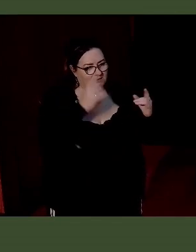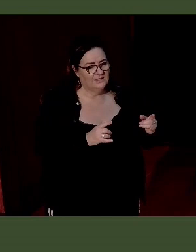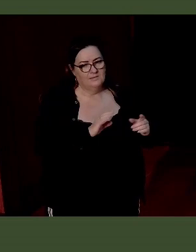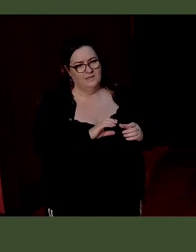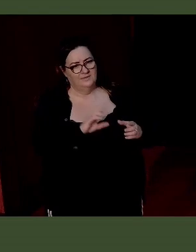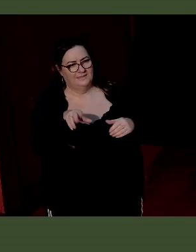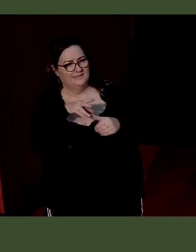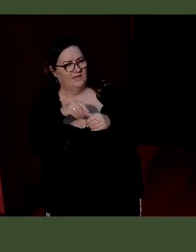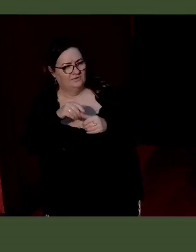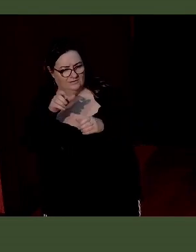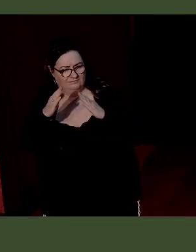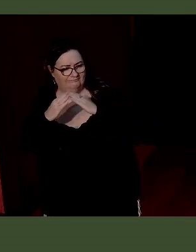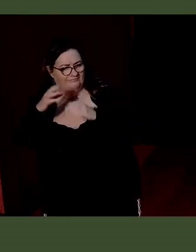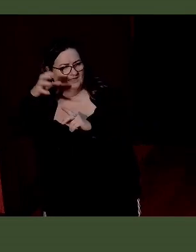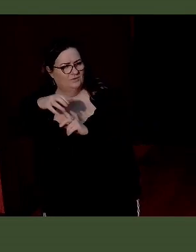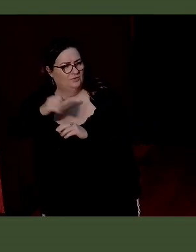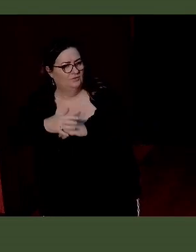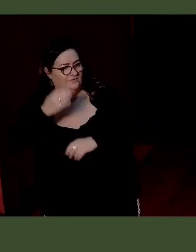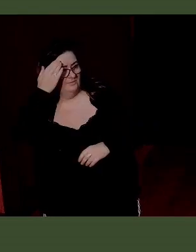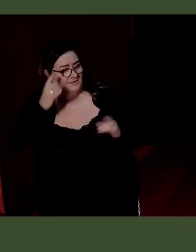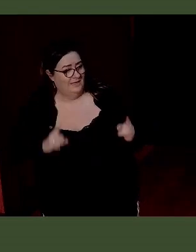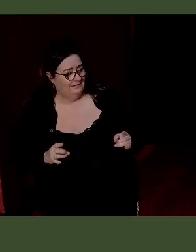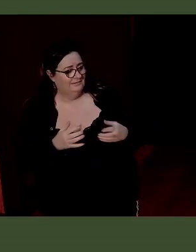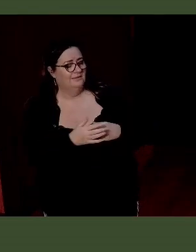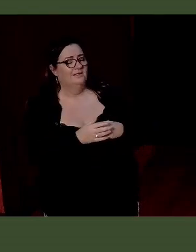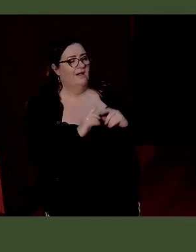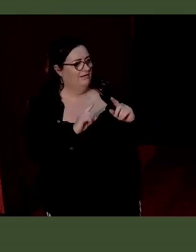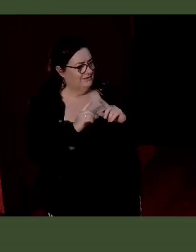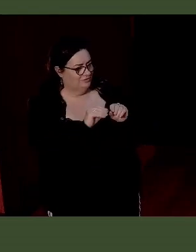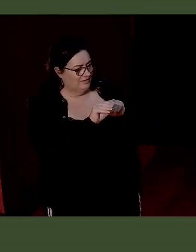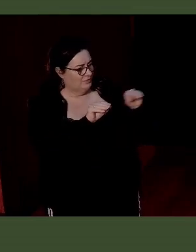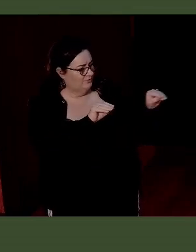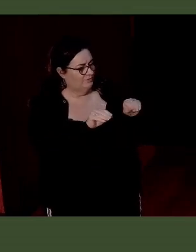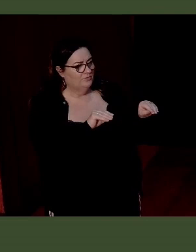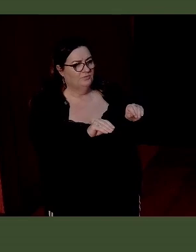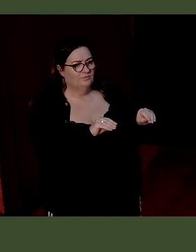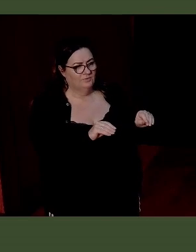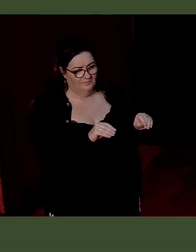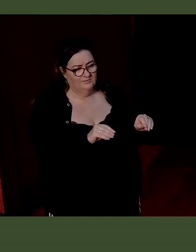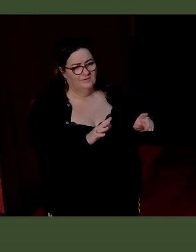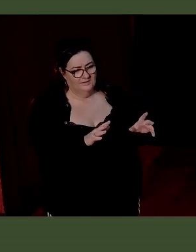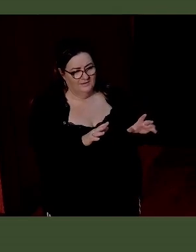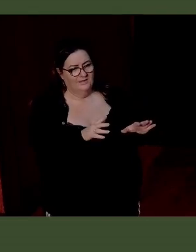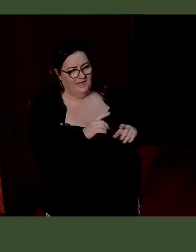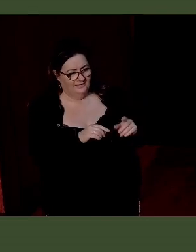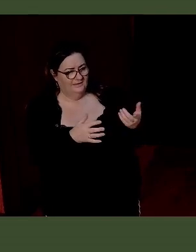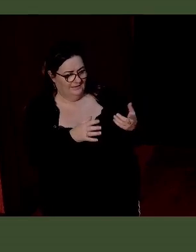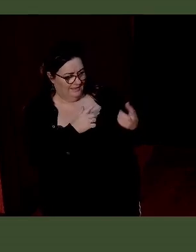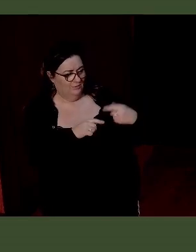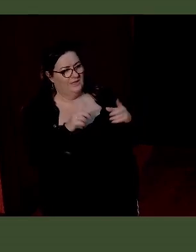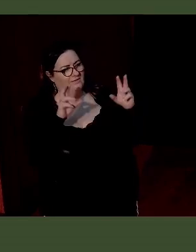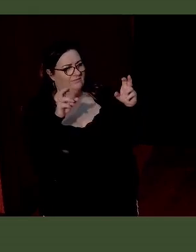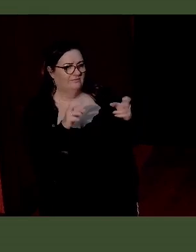to specialist institutions. Poor law unions based around larger towns would be replaced by a